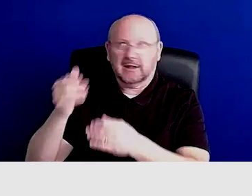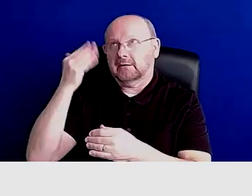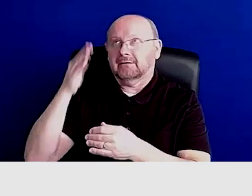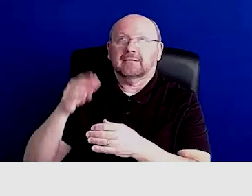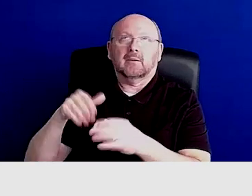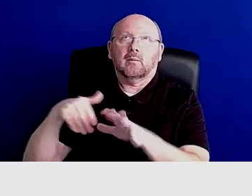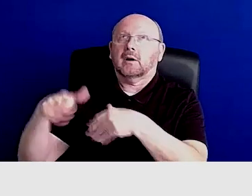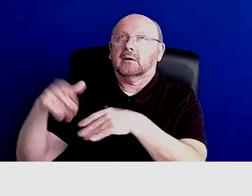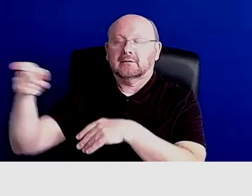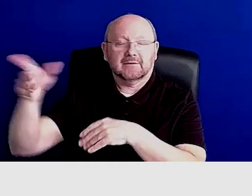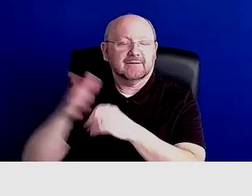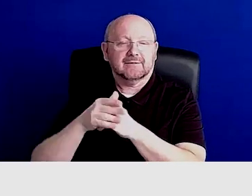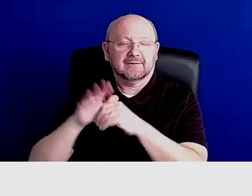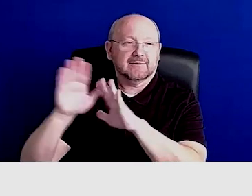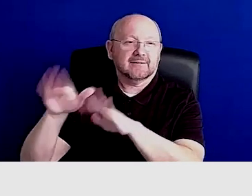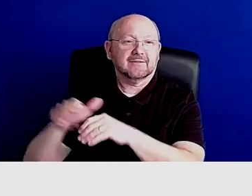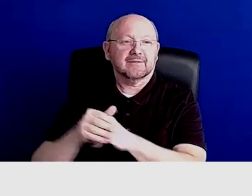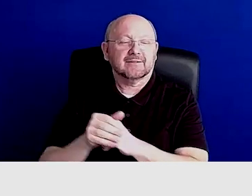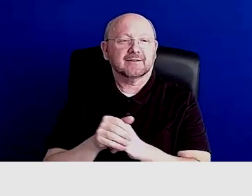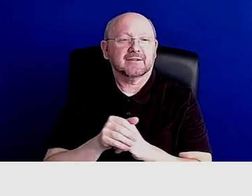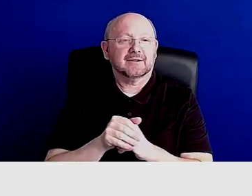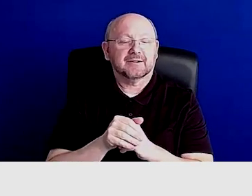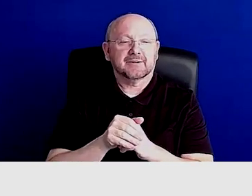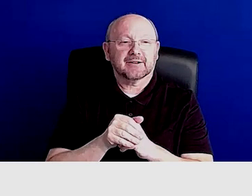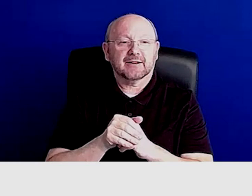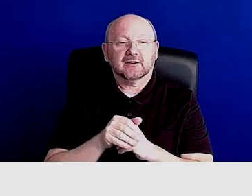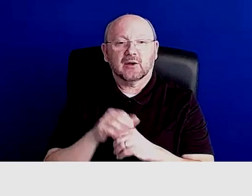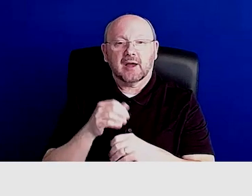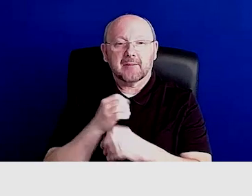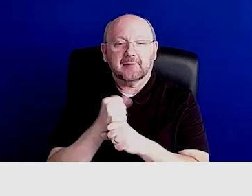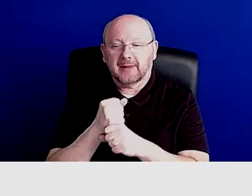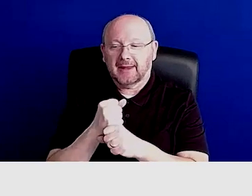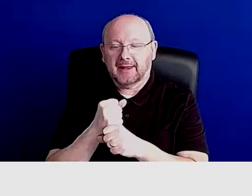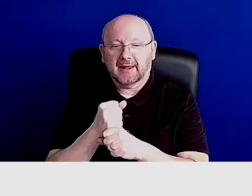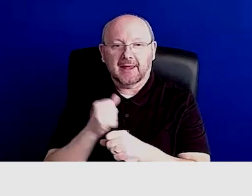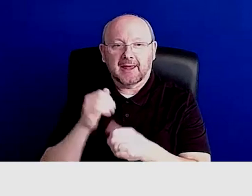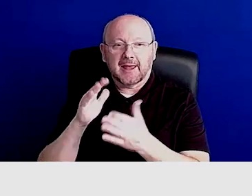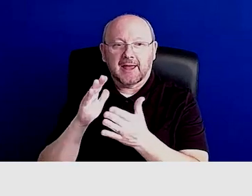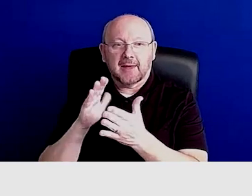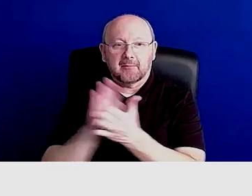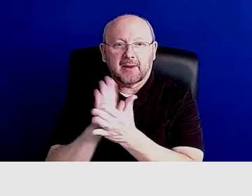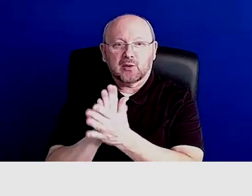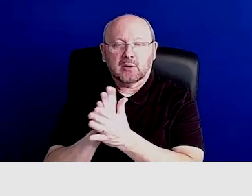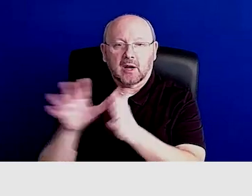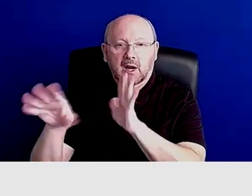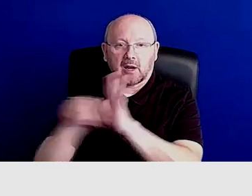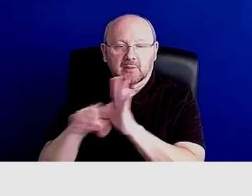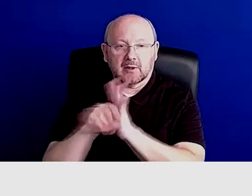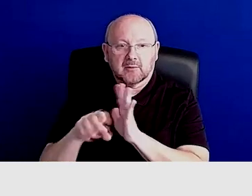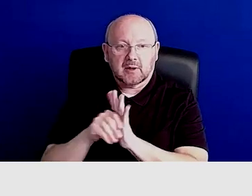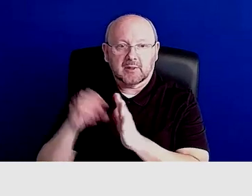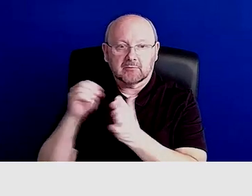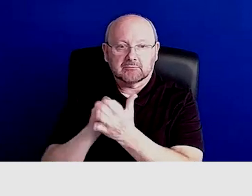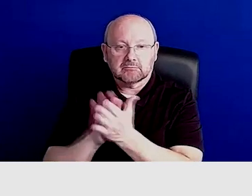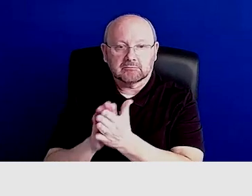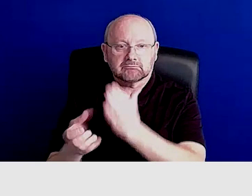there. Instead of doing that, I'm going to make packets. So this is my first packet. This is for about probably the first 5 weeks.